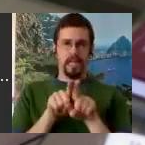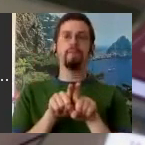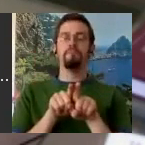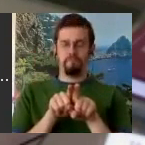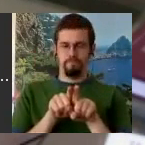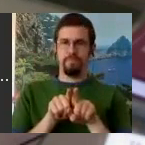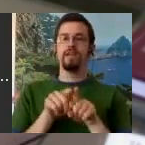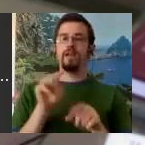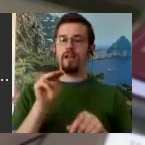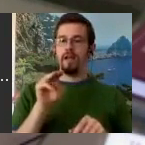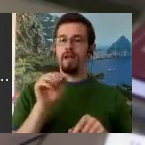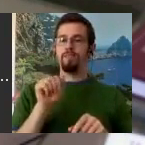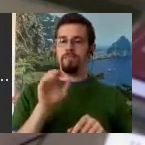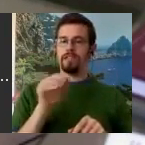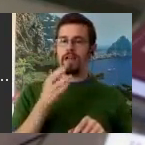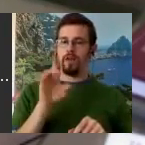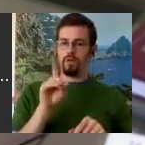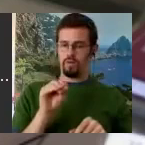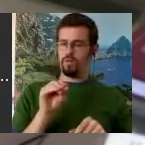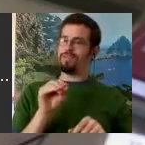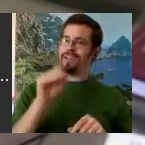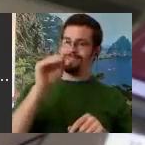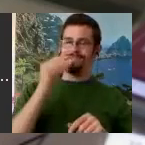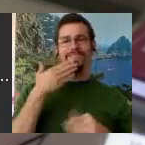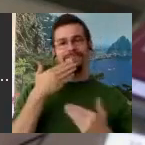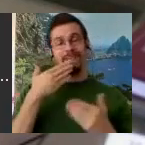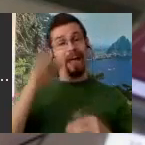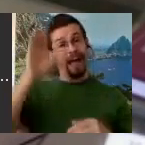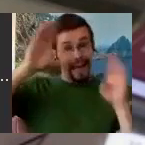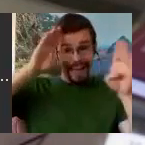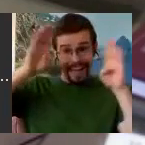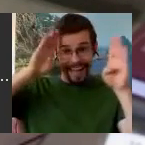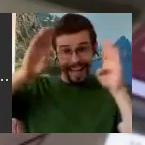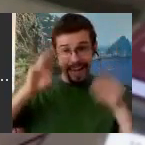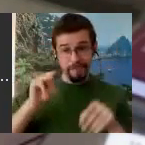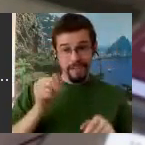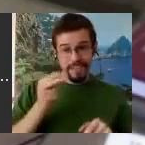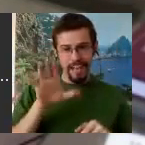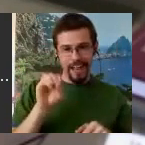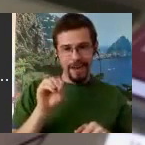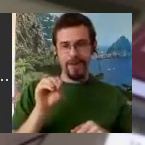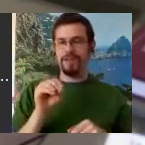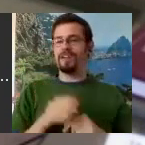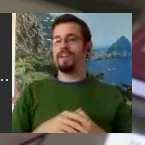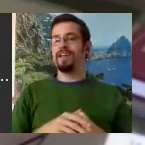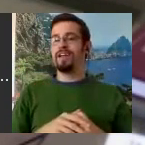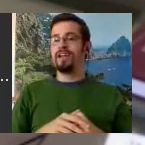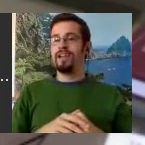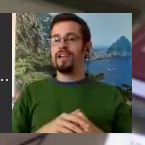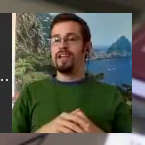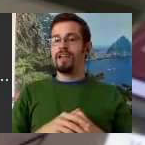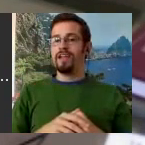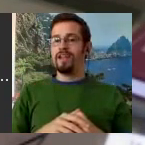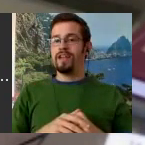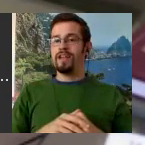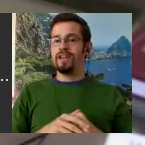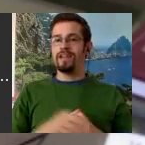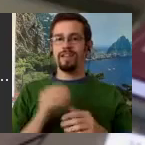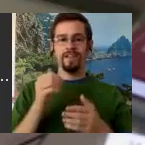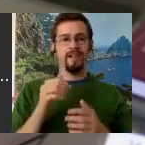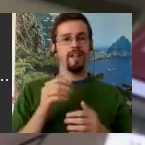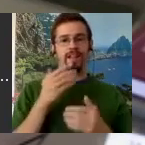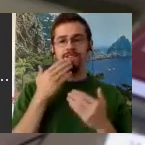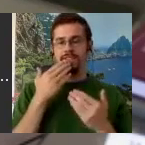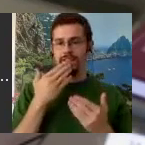Hi, Machado. How are you? Machado has been very nice and has done volunteering and has done programming for us as